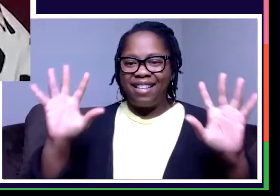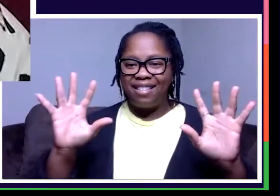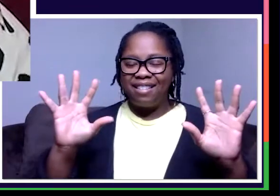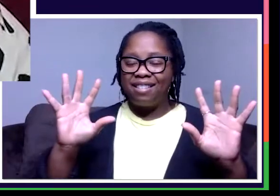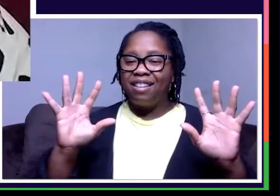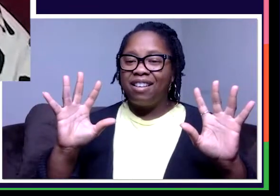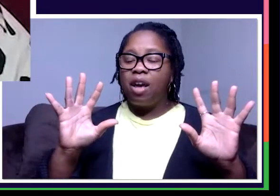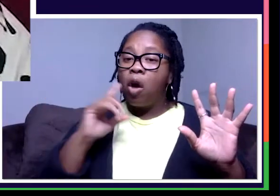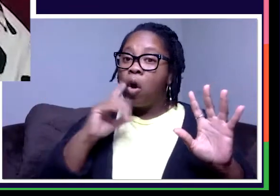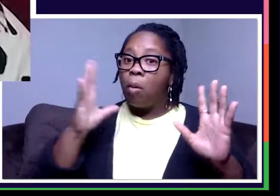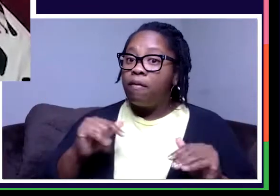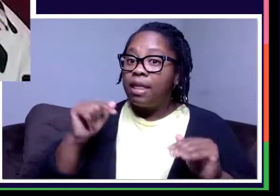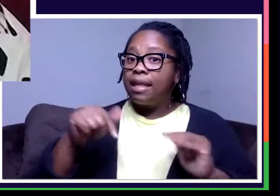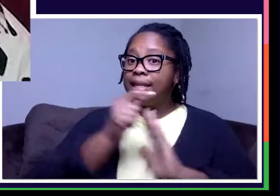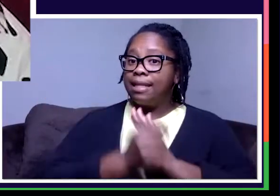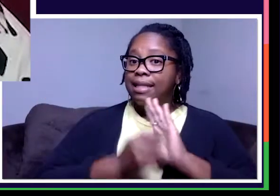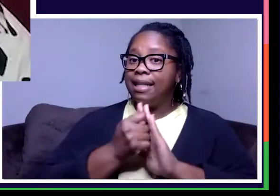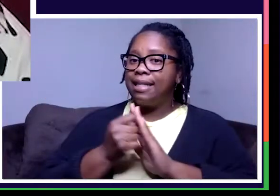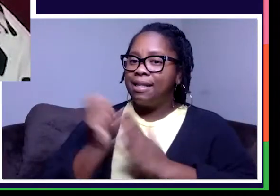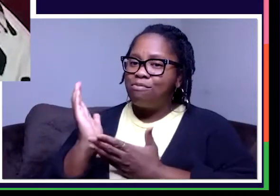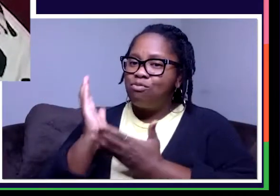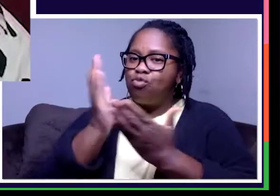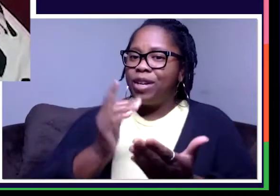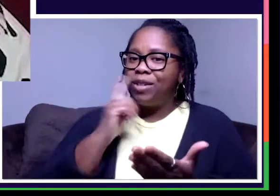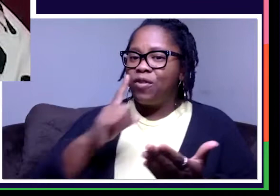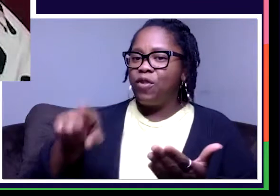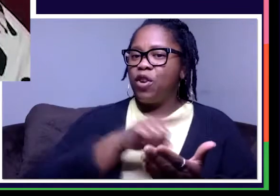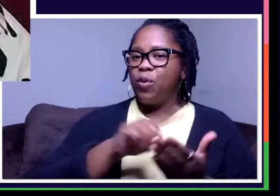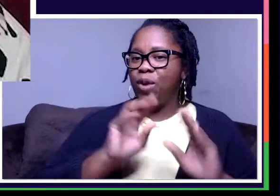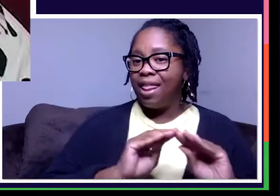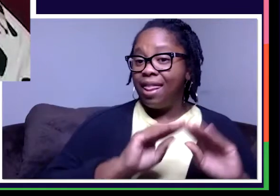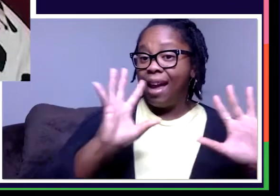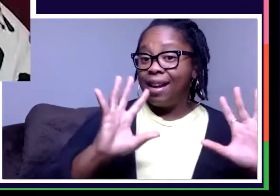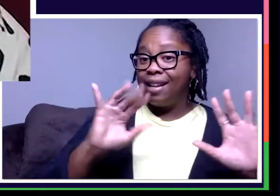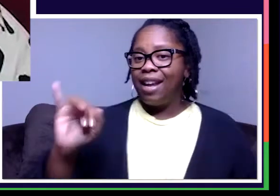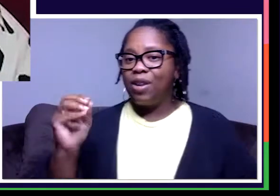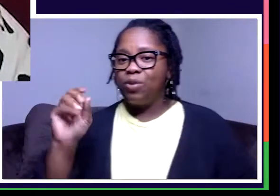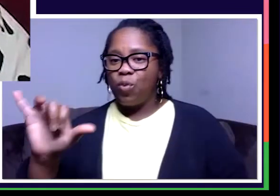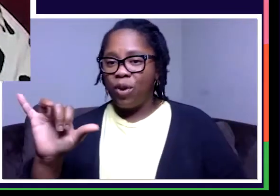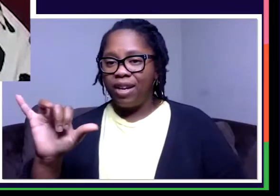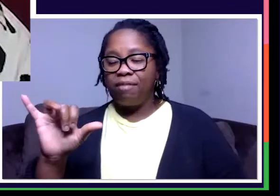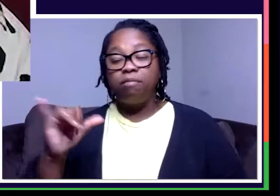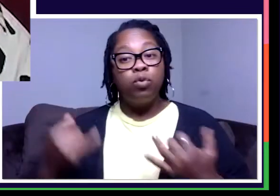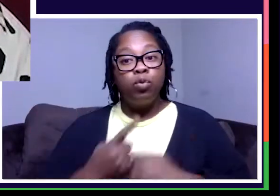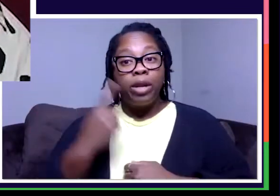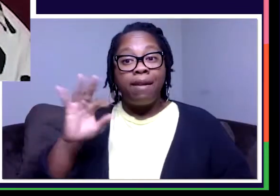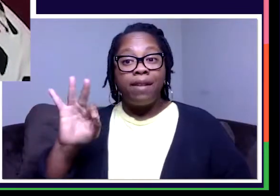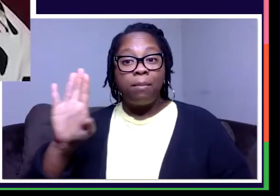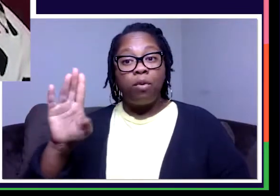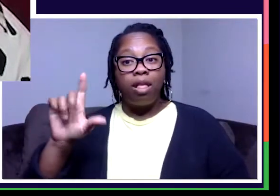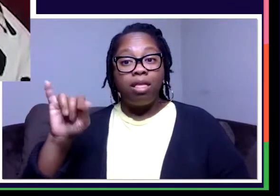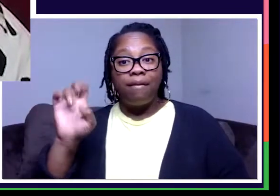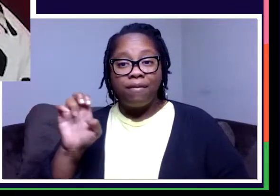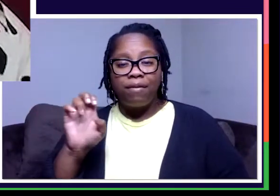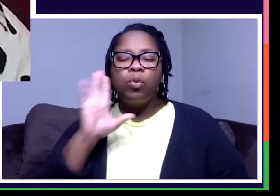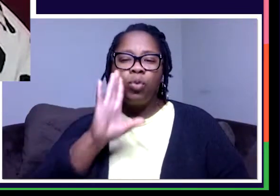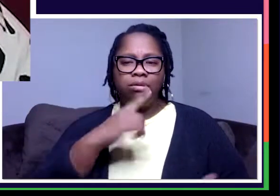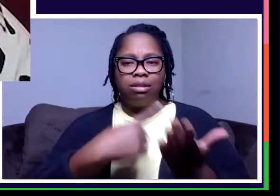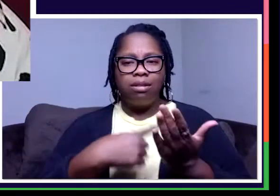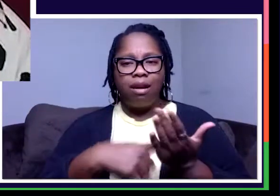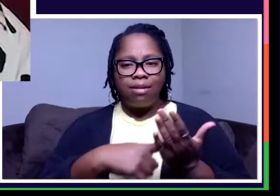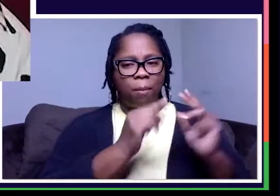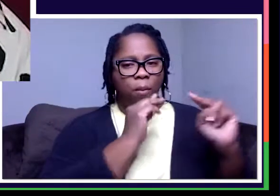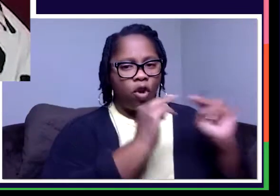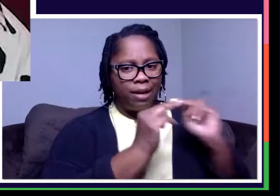May this season bring you light and joy. In today's Facebook Live, we'll be talking about